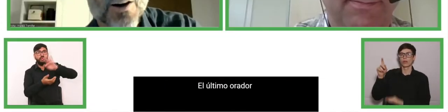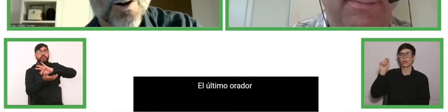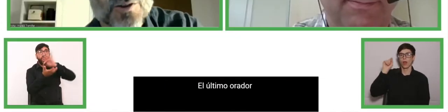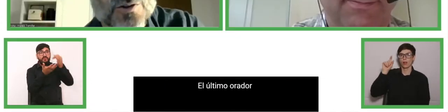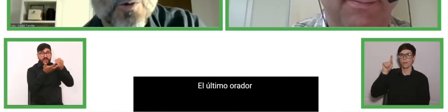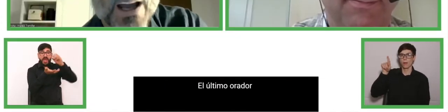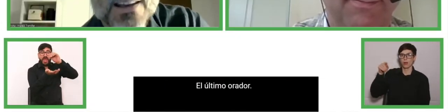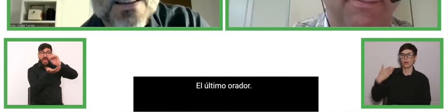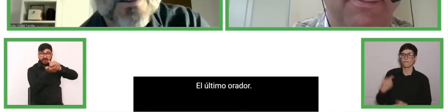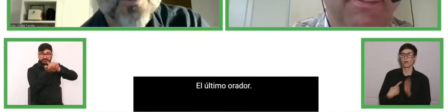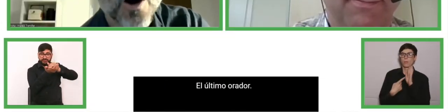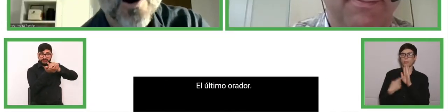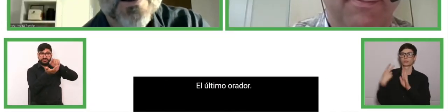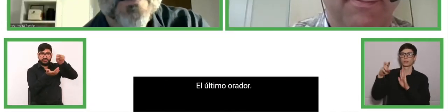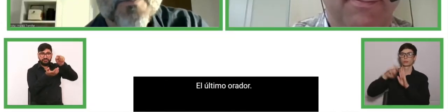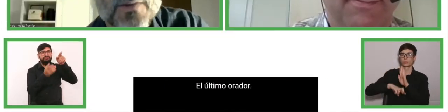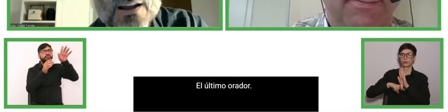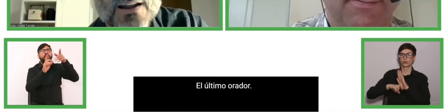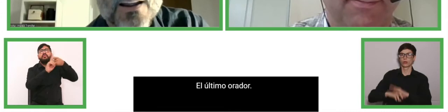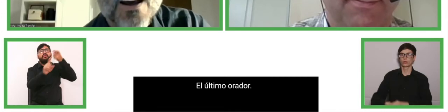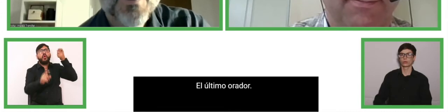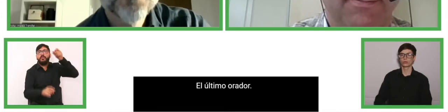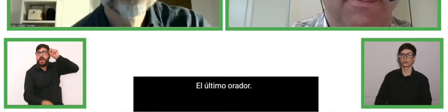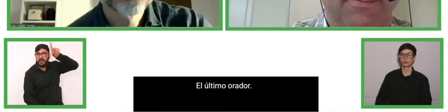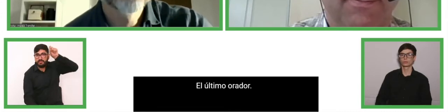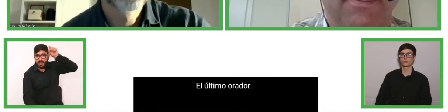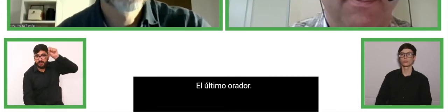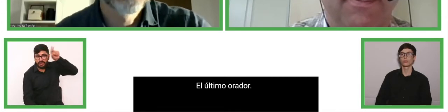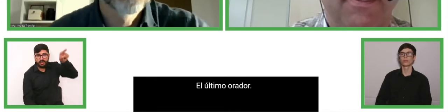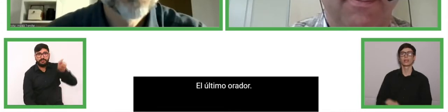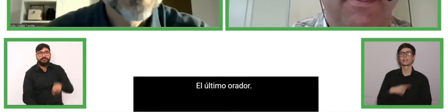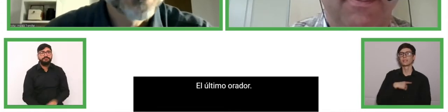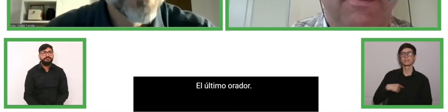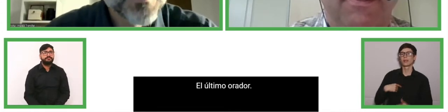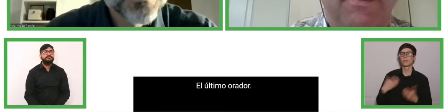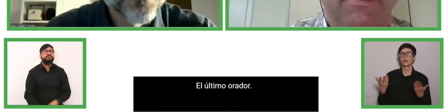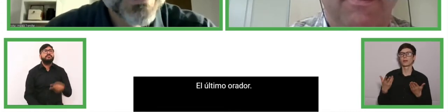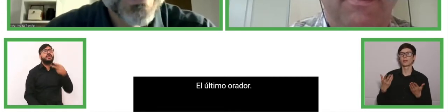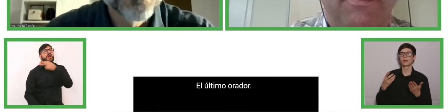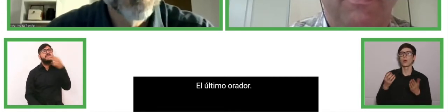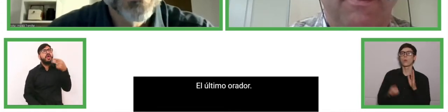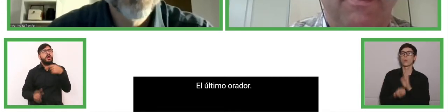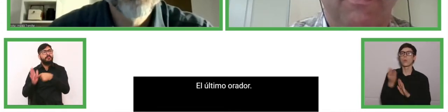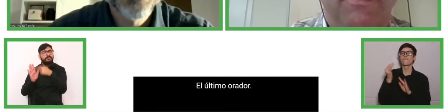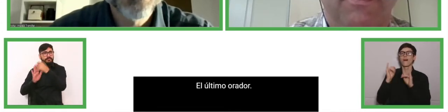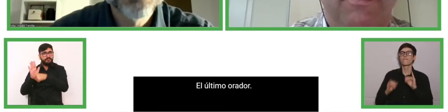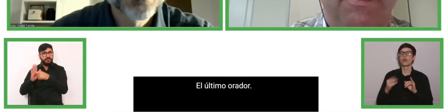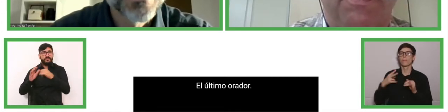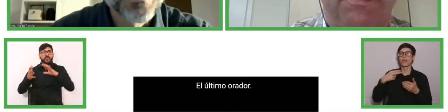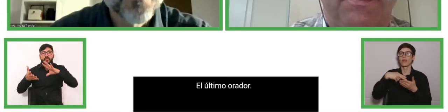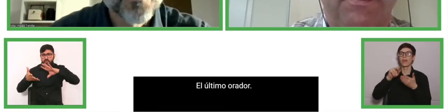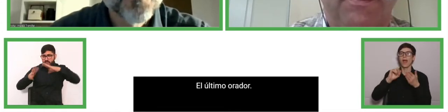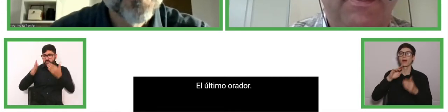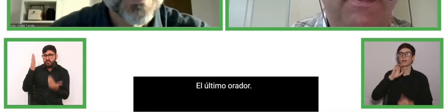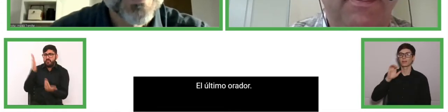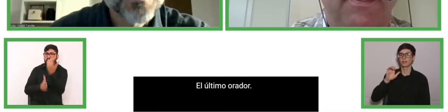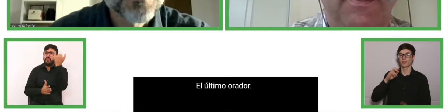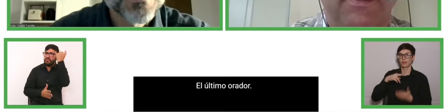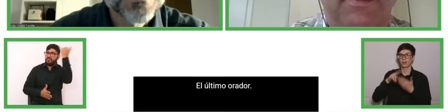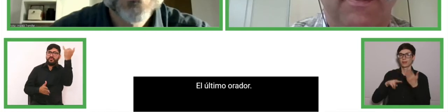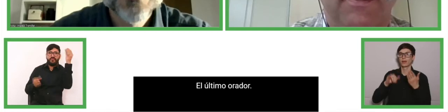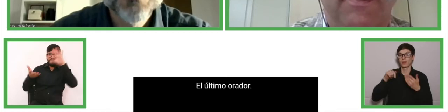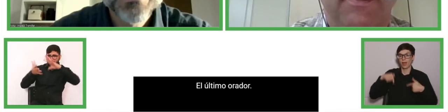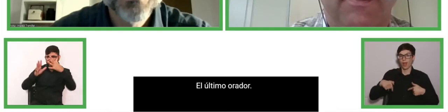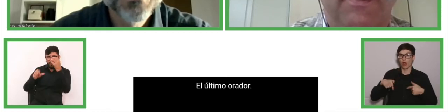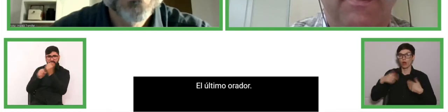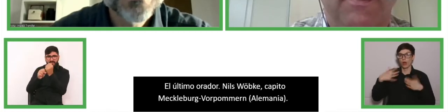project called New Ways to Art, which they developed in Germany and are now replicating in other